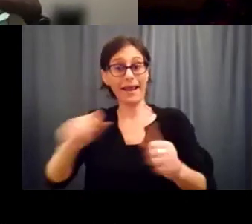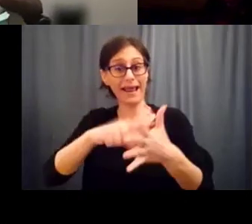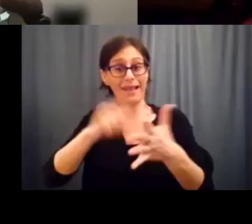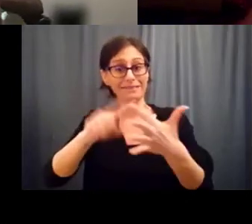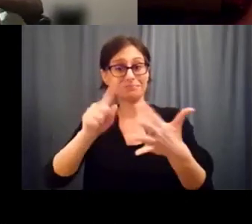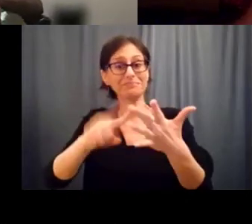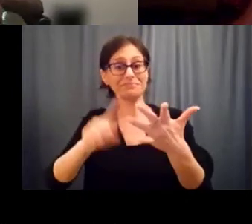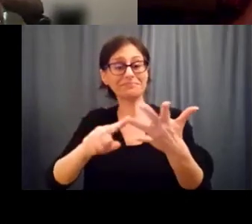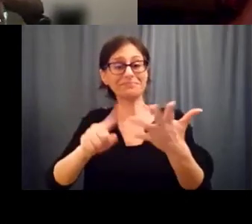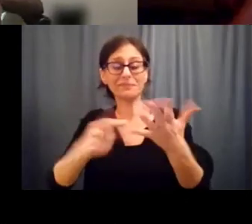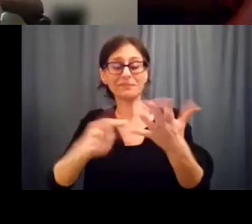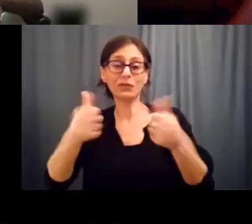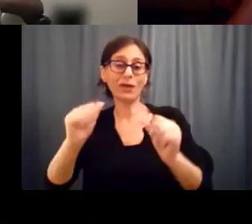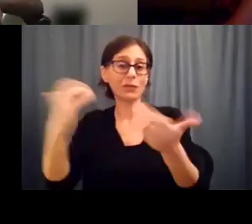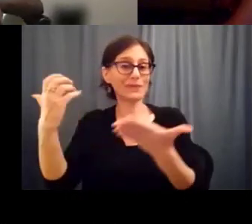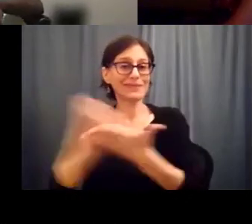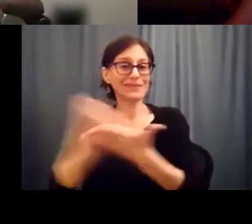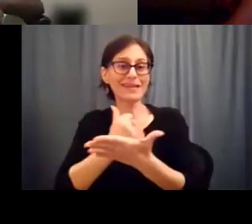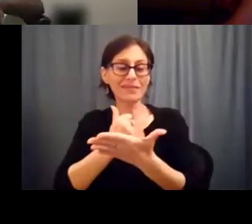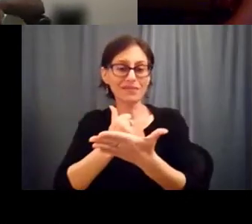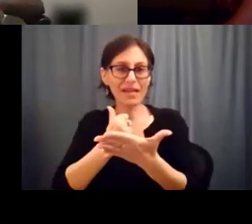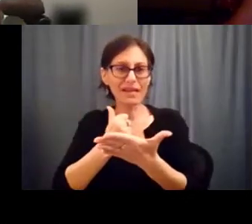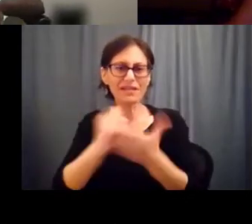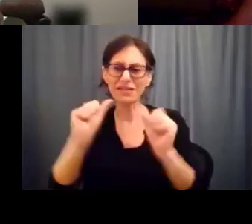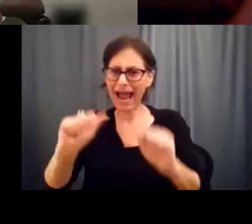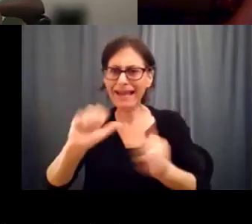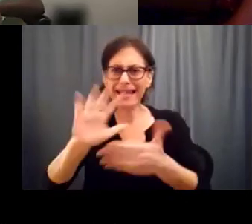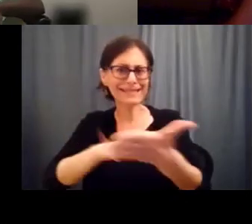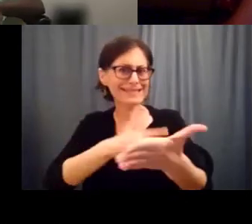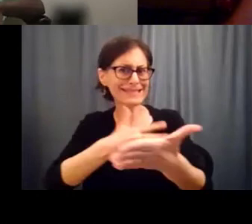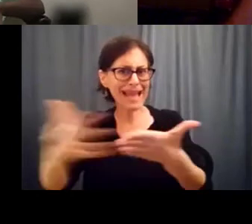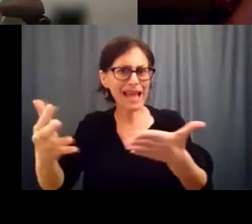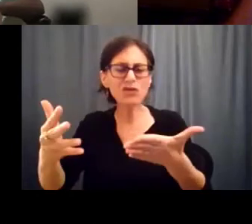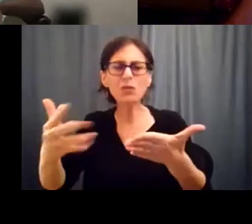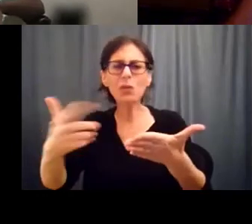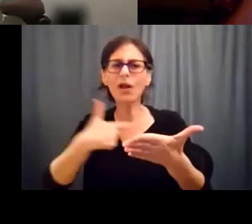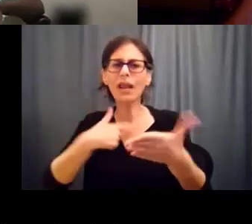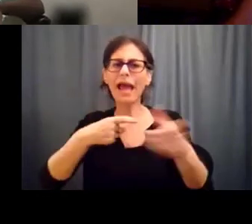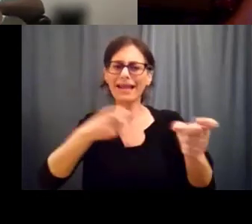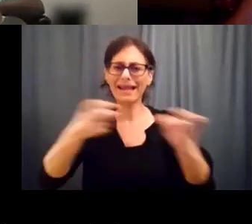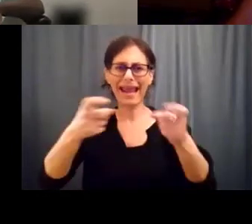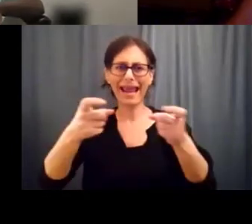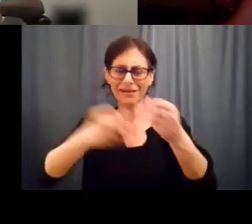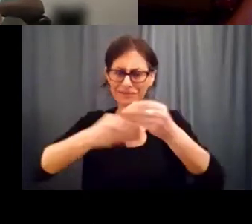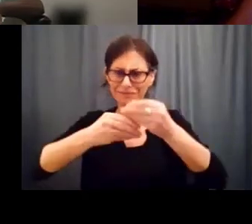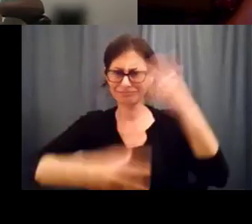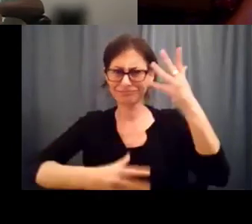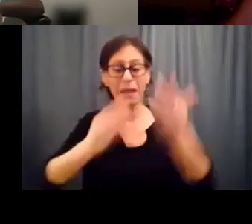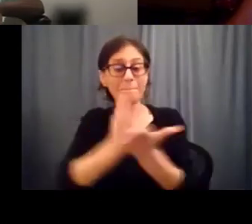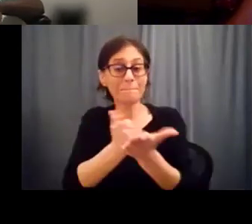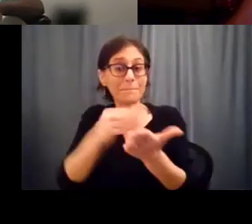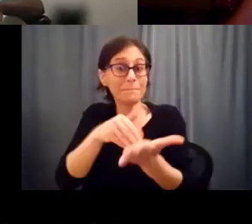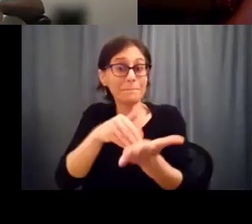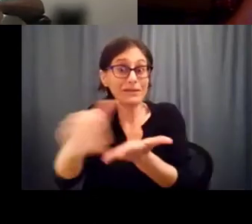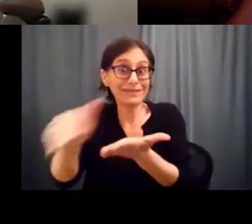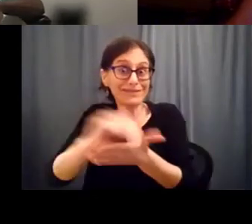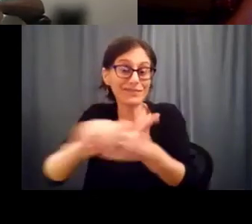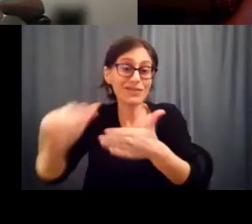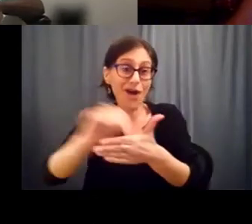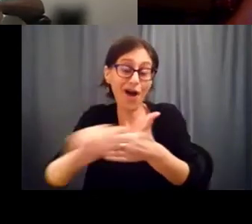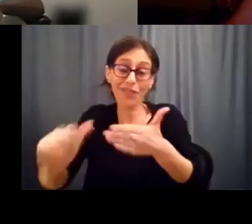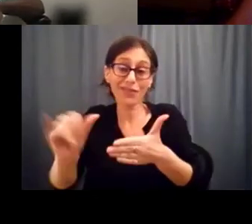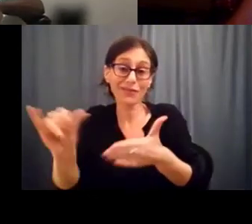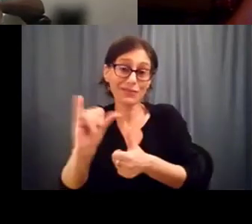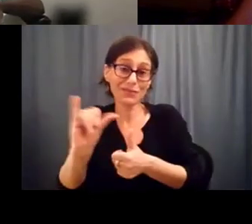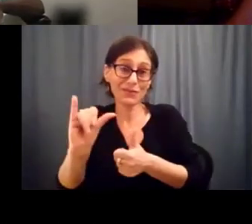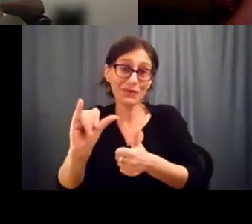I can do a schedule. I handle millions of dollars over my